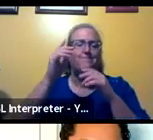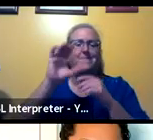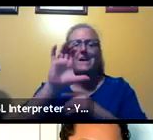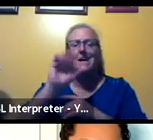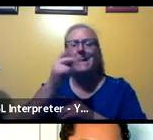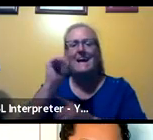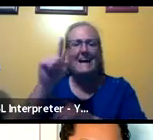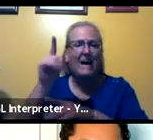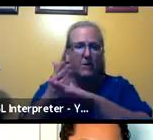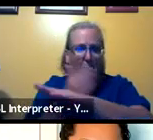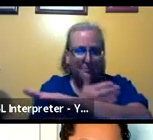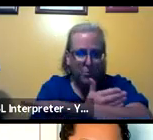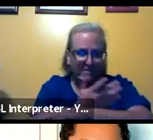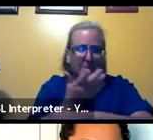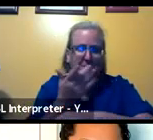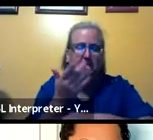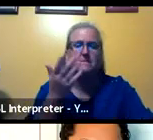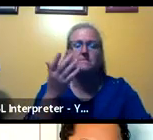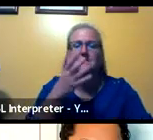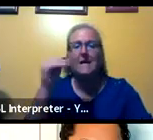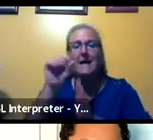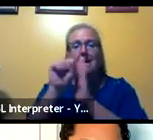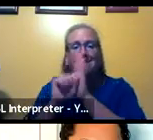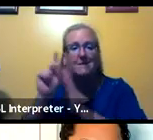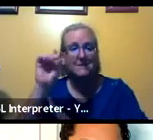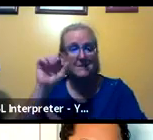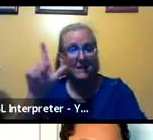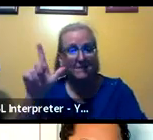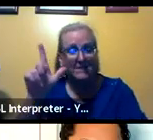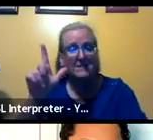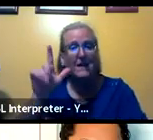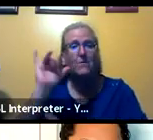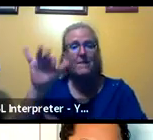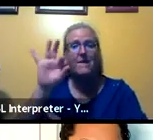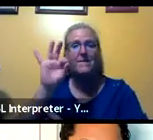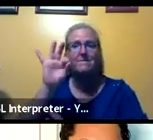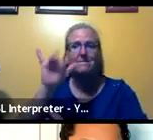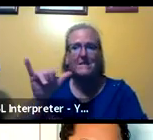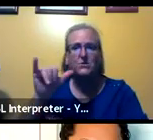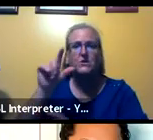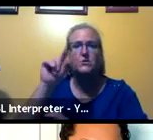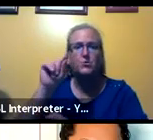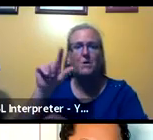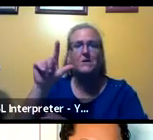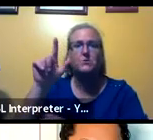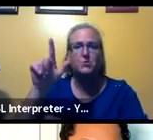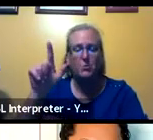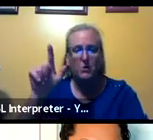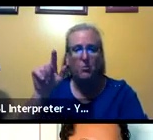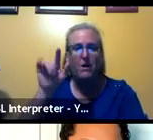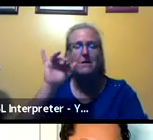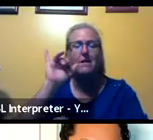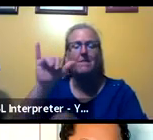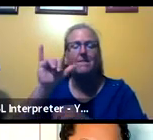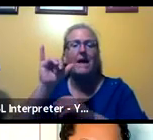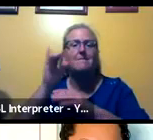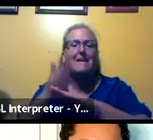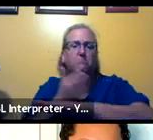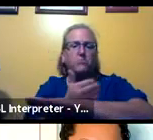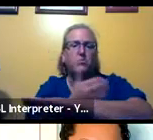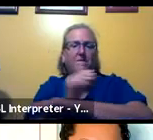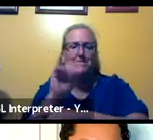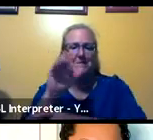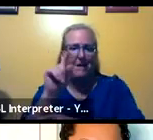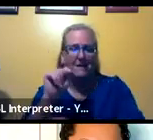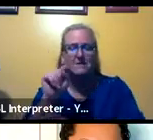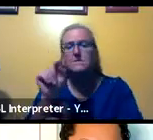9th referendum, and the state of Delaware fiscal year 2021 Bond and Capital Improvements Act. The projects